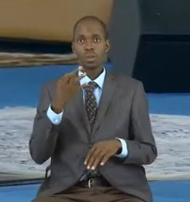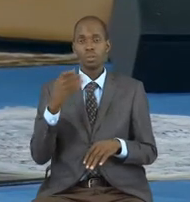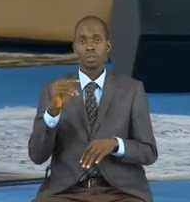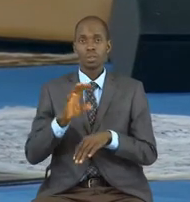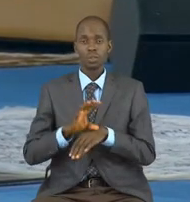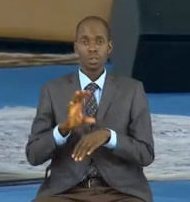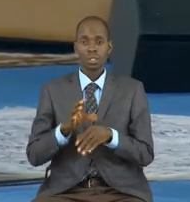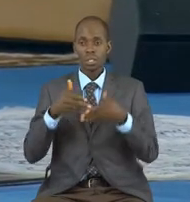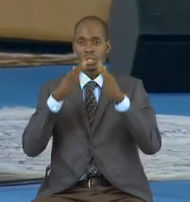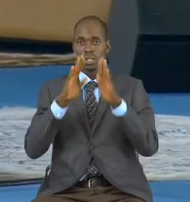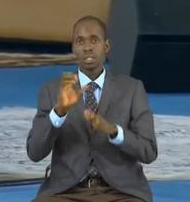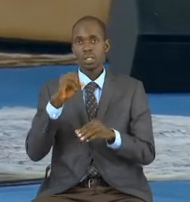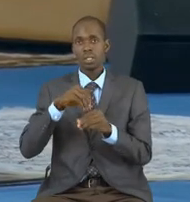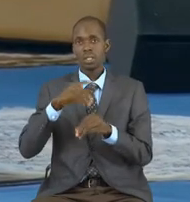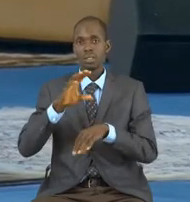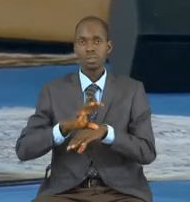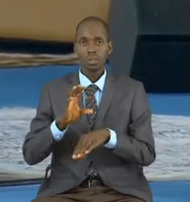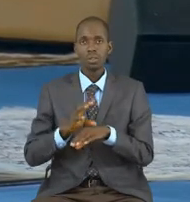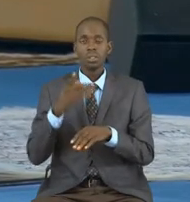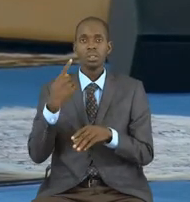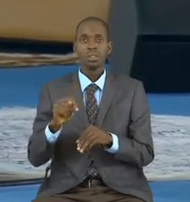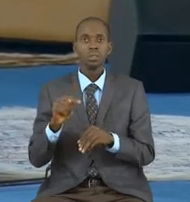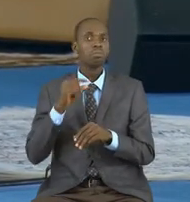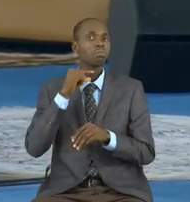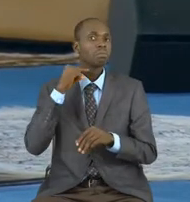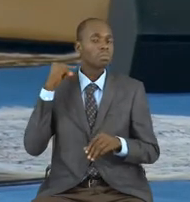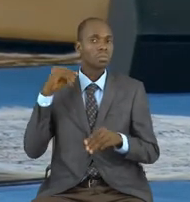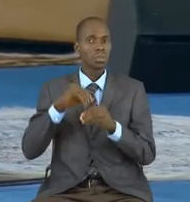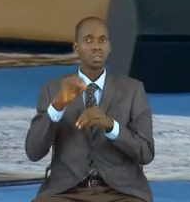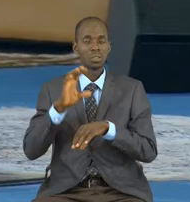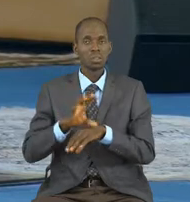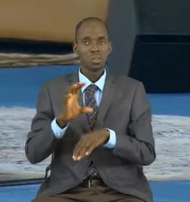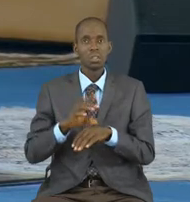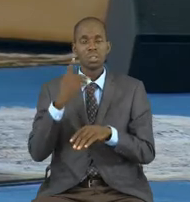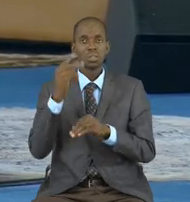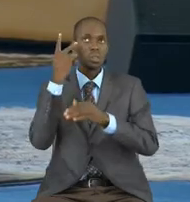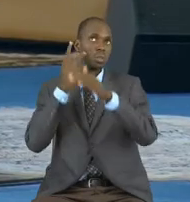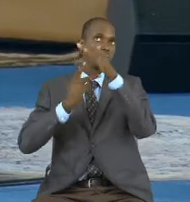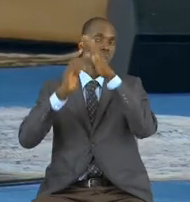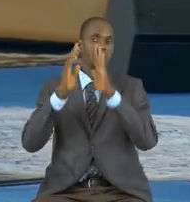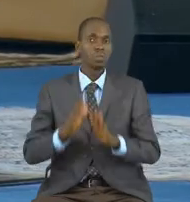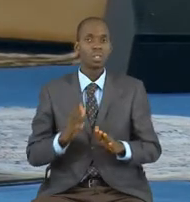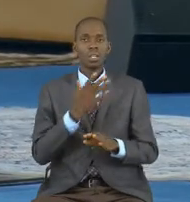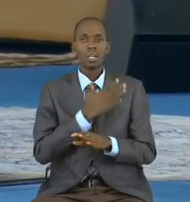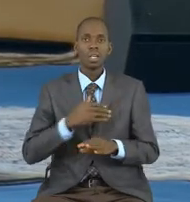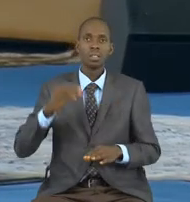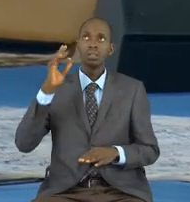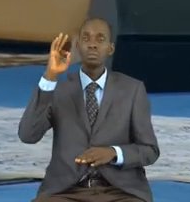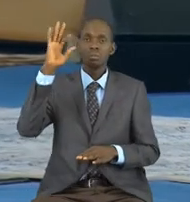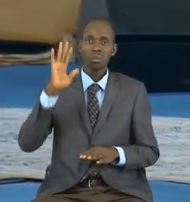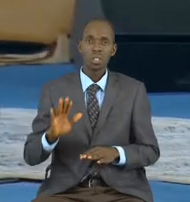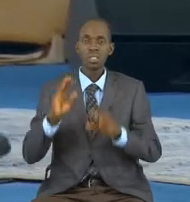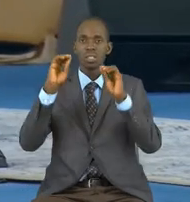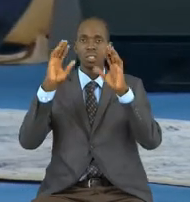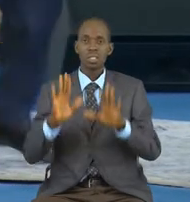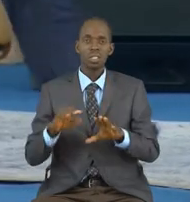the church, the deacons in the church, the prophets and the evangelists and the pastors and the teachers and the church, if they do